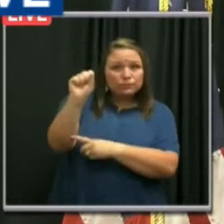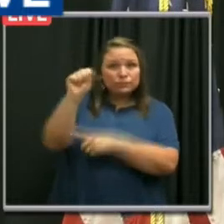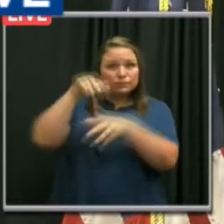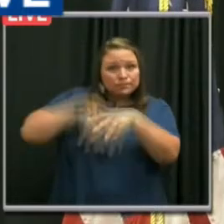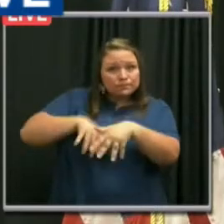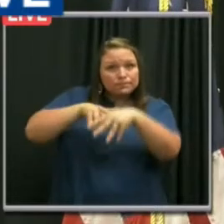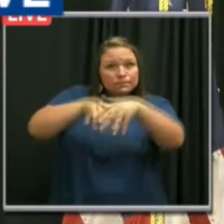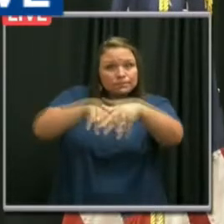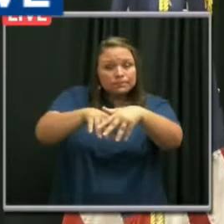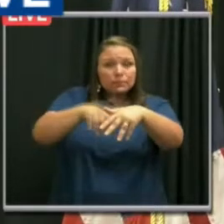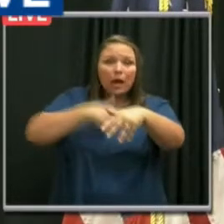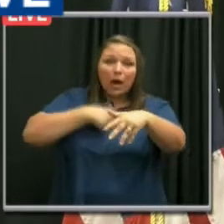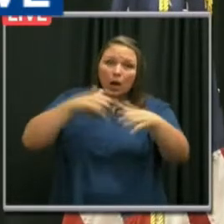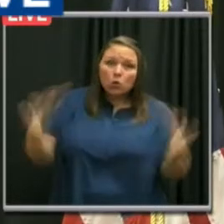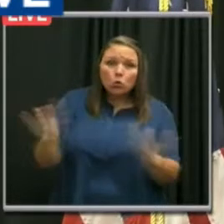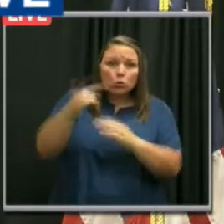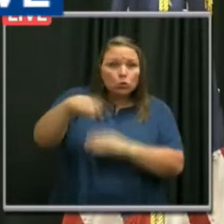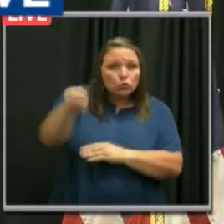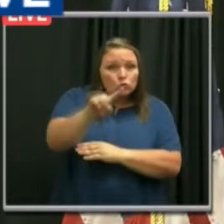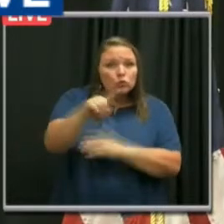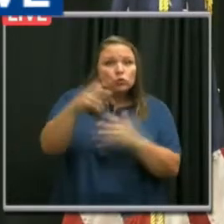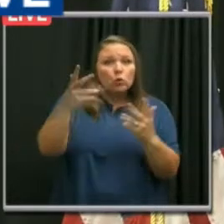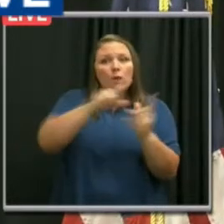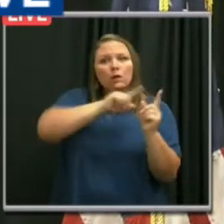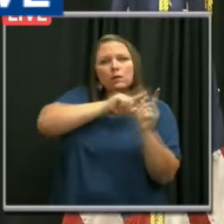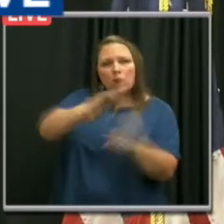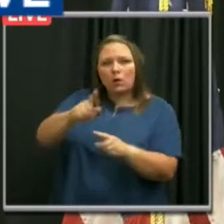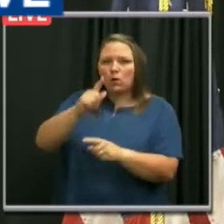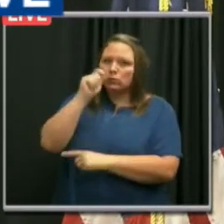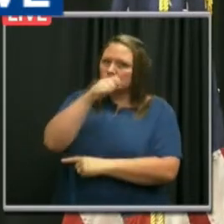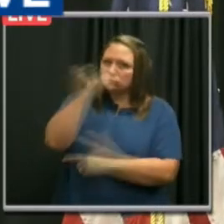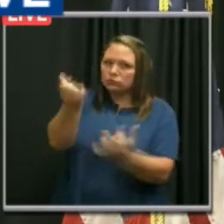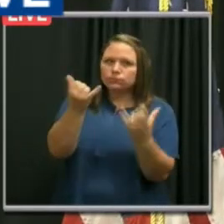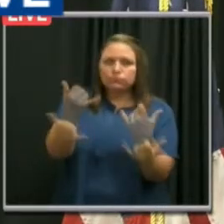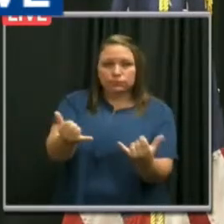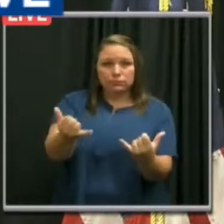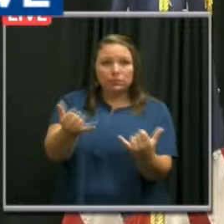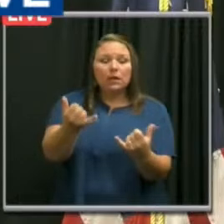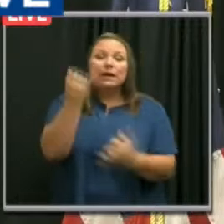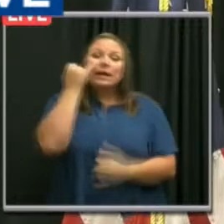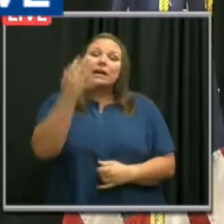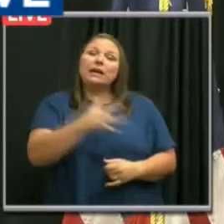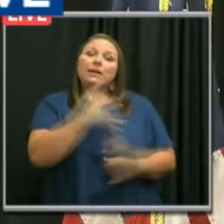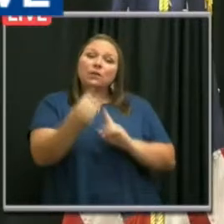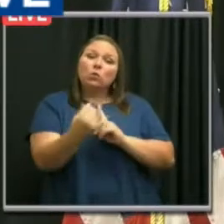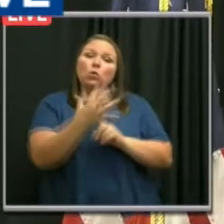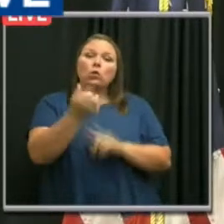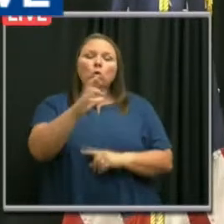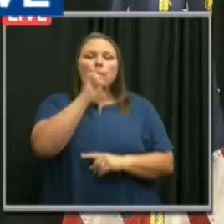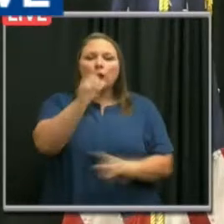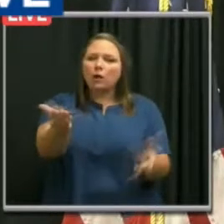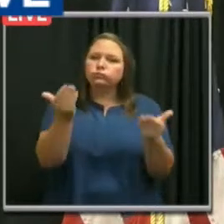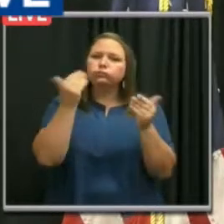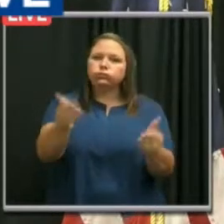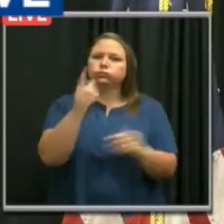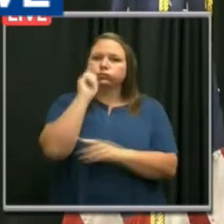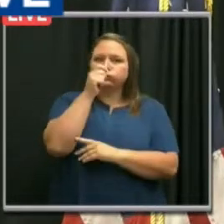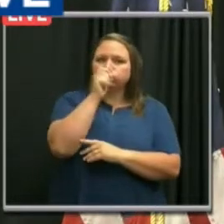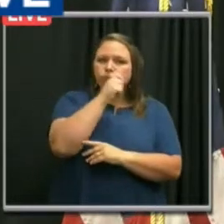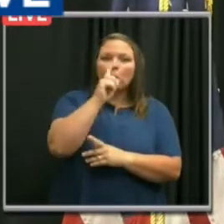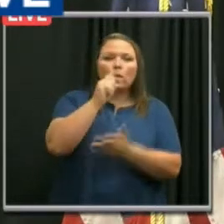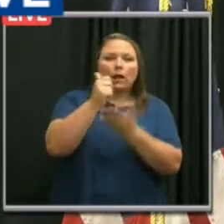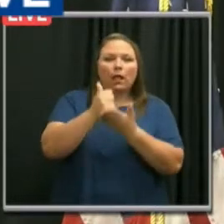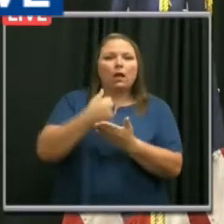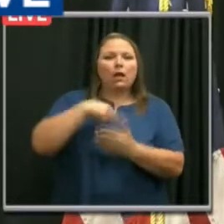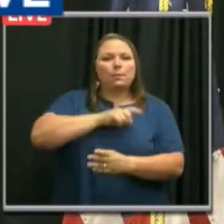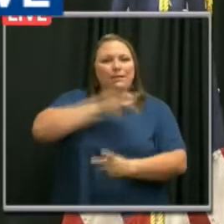rallies, I strongly encourage you to get a COVID-19 test, whether you think you've been exposed to the virus or not, because that will help